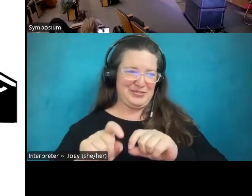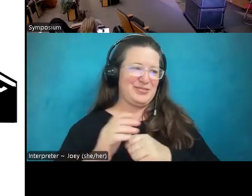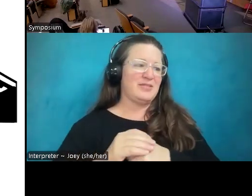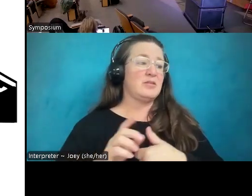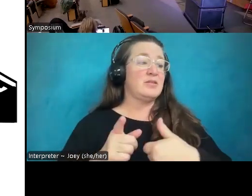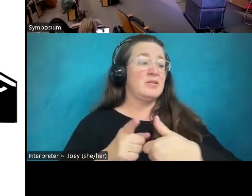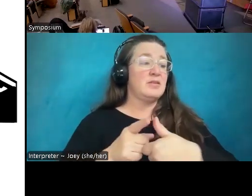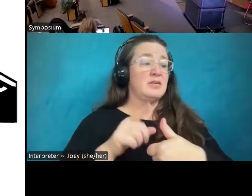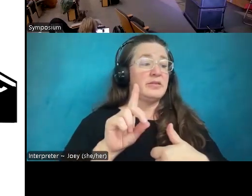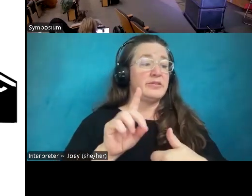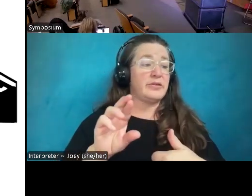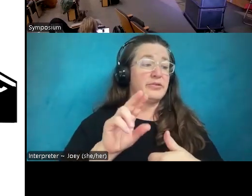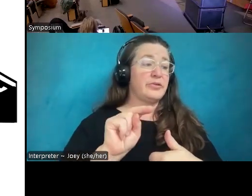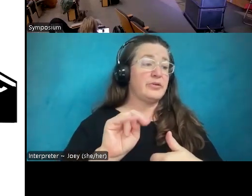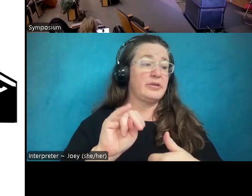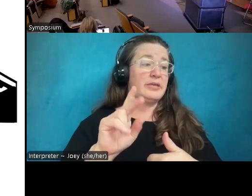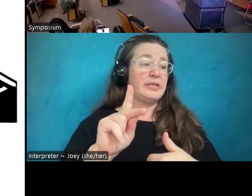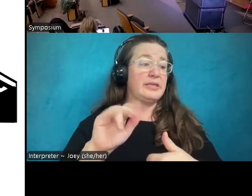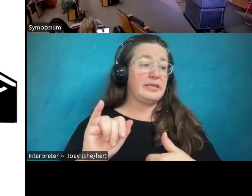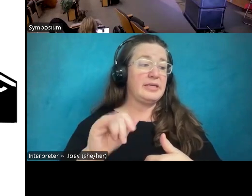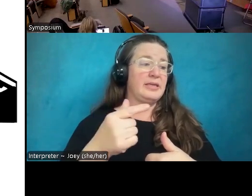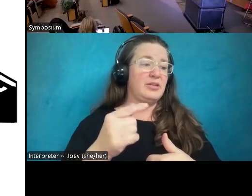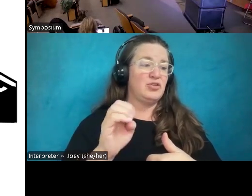Gentili. You met her this morning.